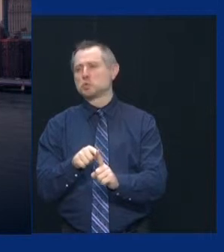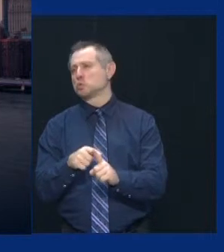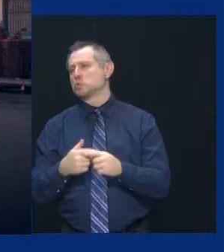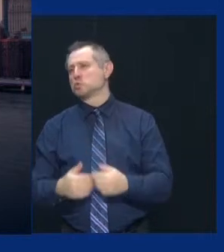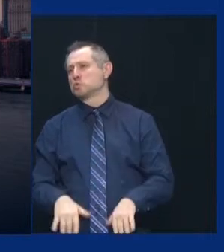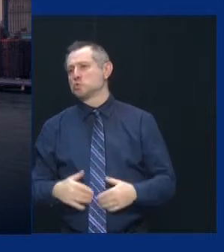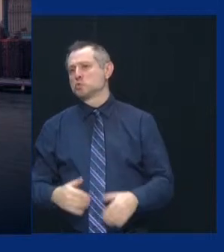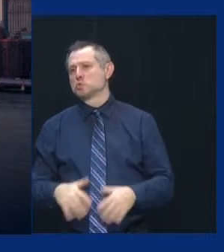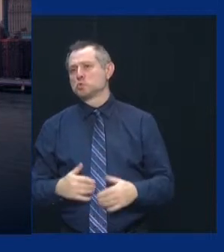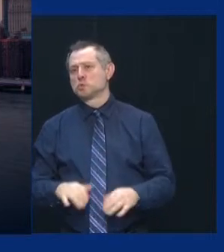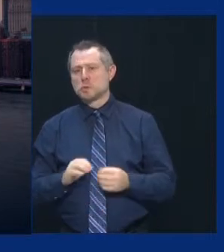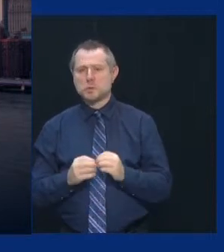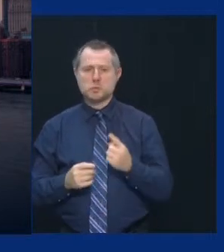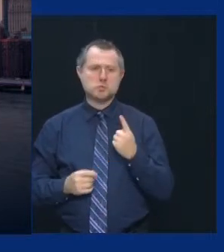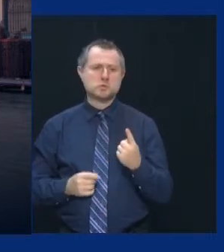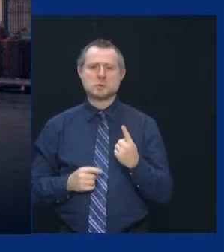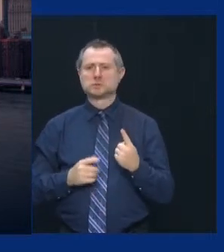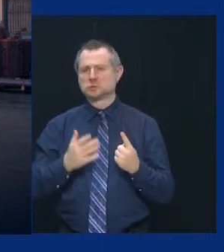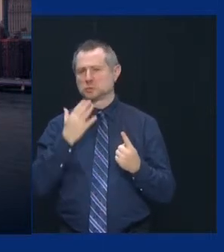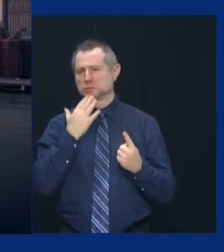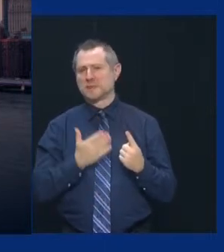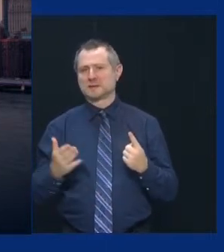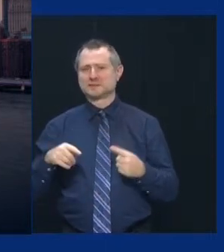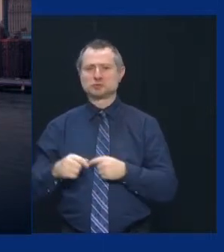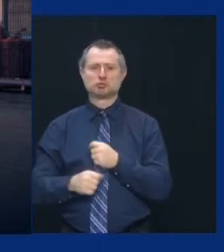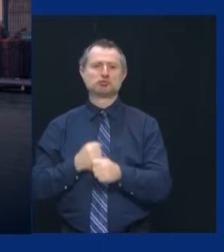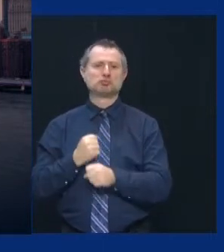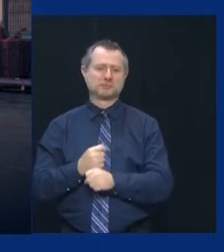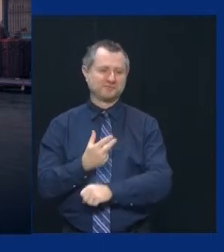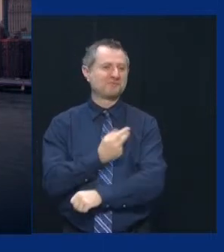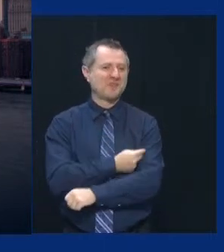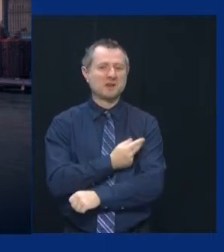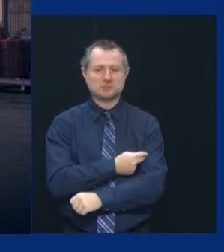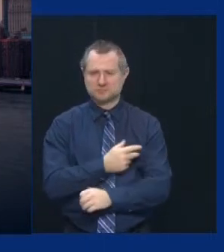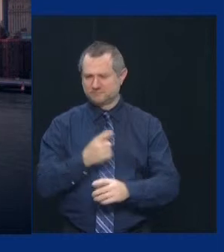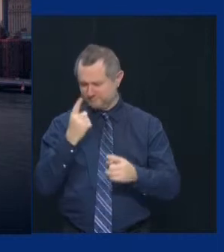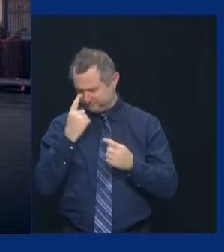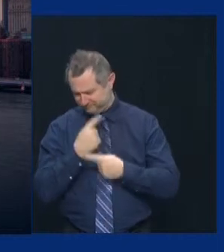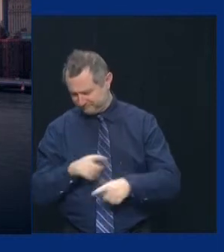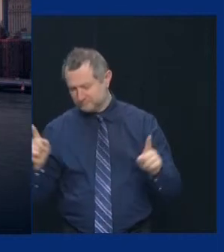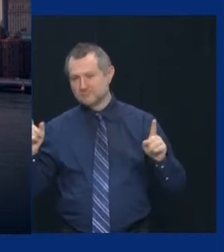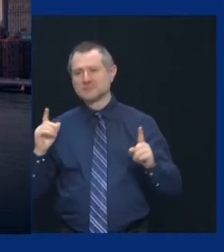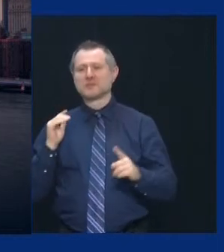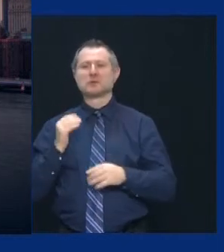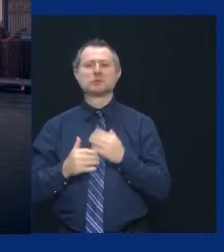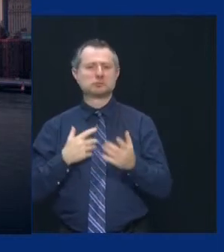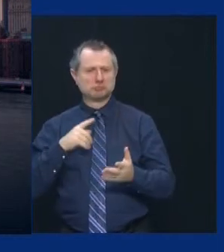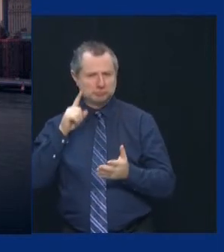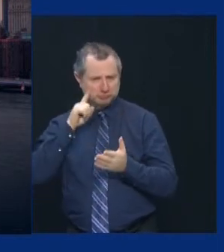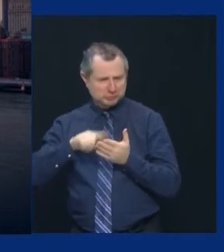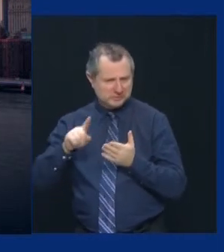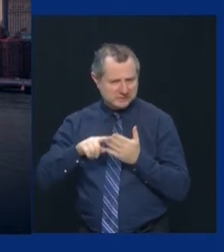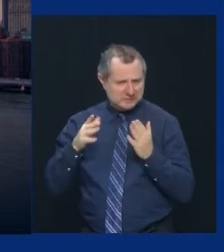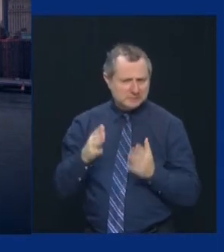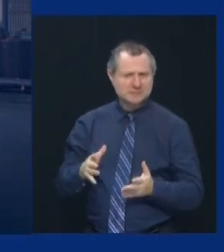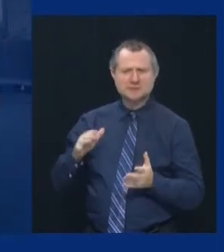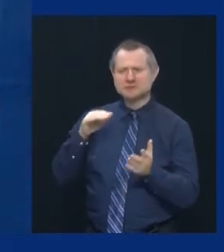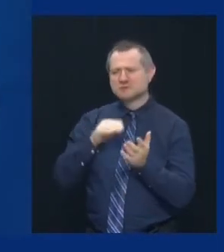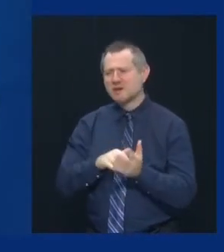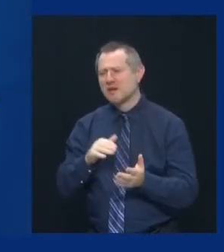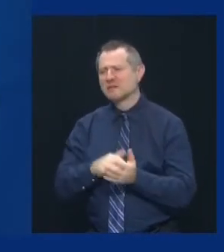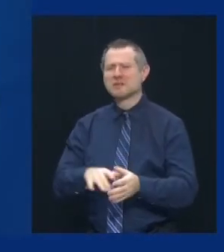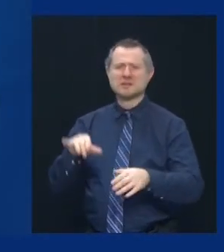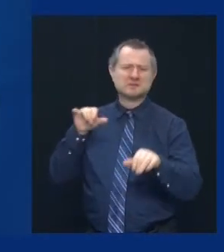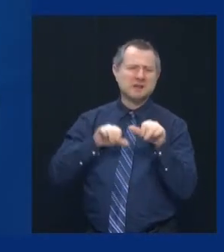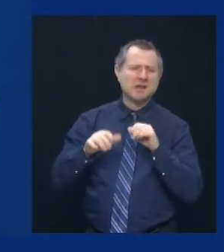really good piece of news we had in 2020, was that the research community, the medical community came up